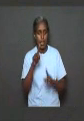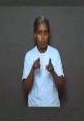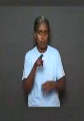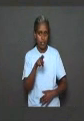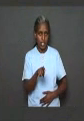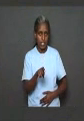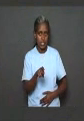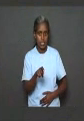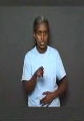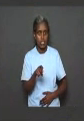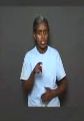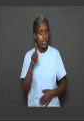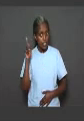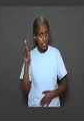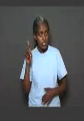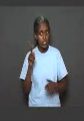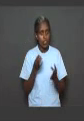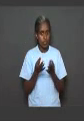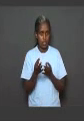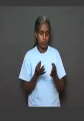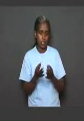x, here is our expression.